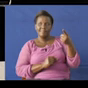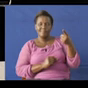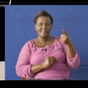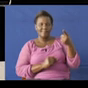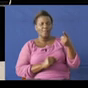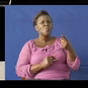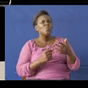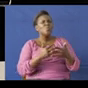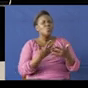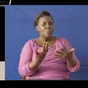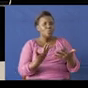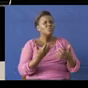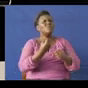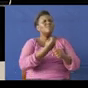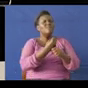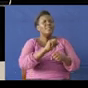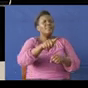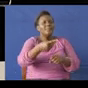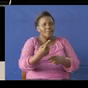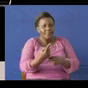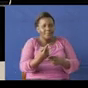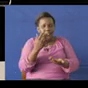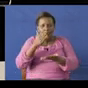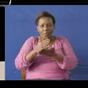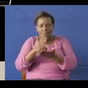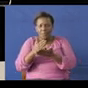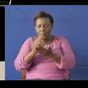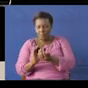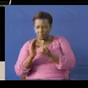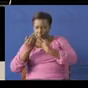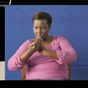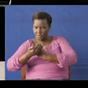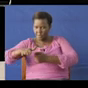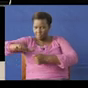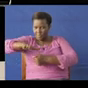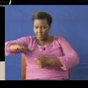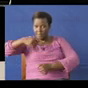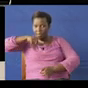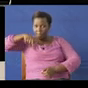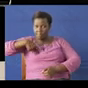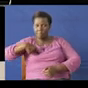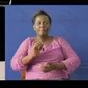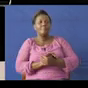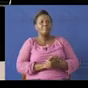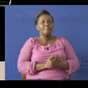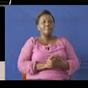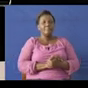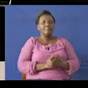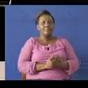The first one is, what should we do to preserve our environment?